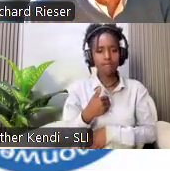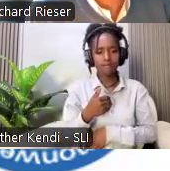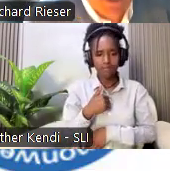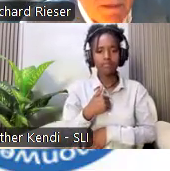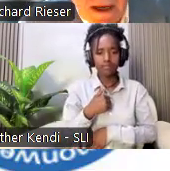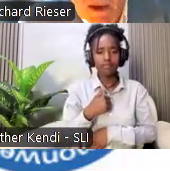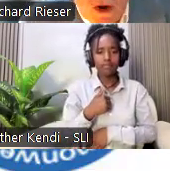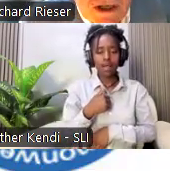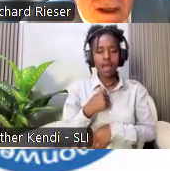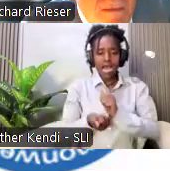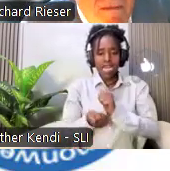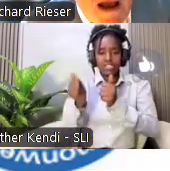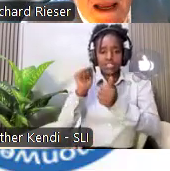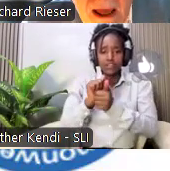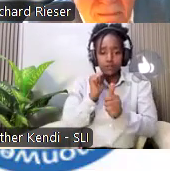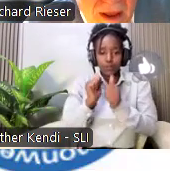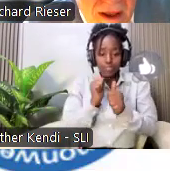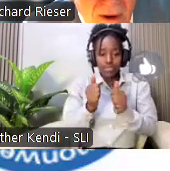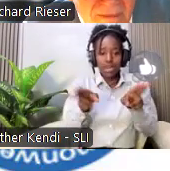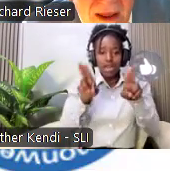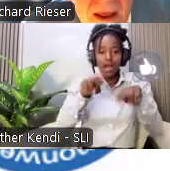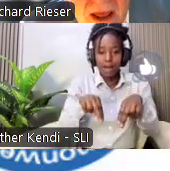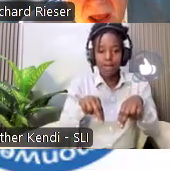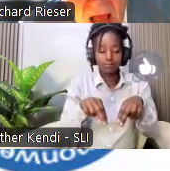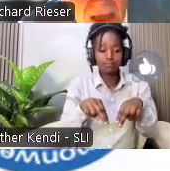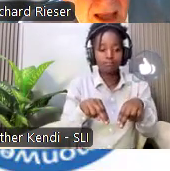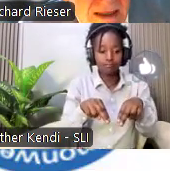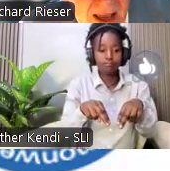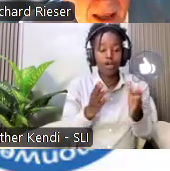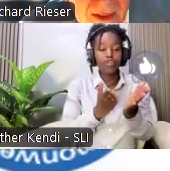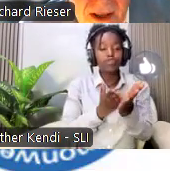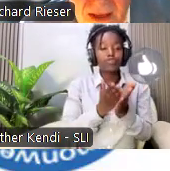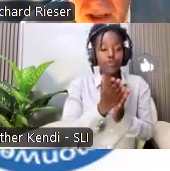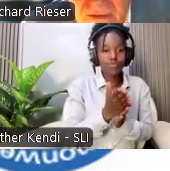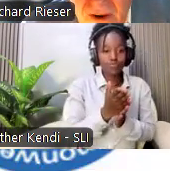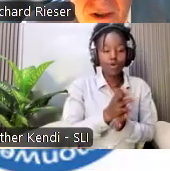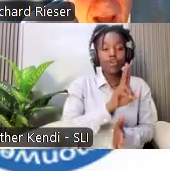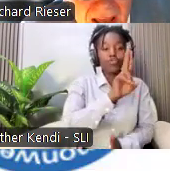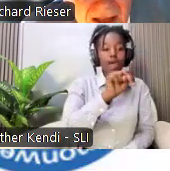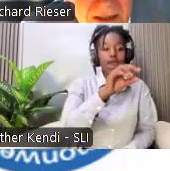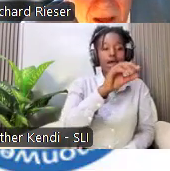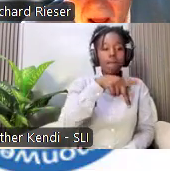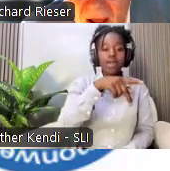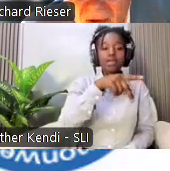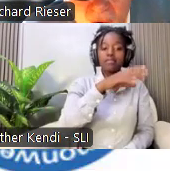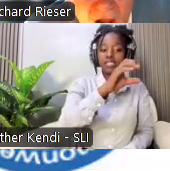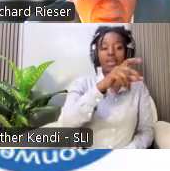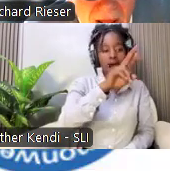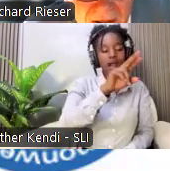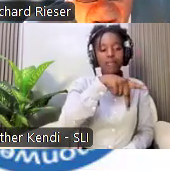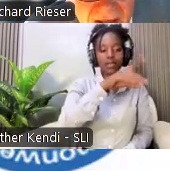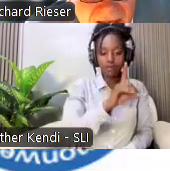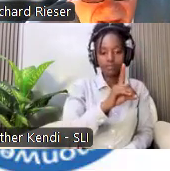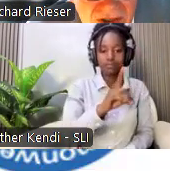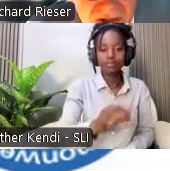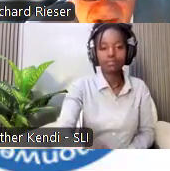the UN CRPD. It wasn't made up by the UN, as they say here. The convention follows decades of work by